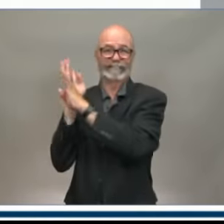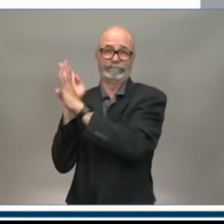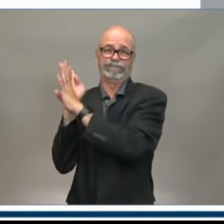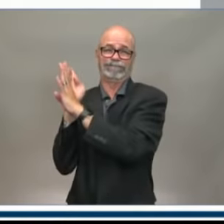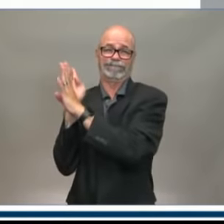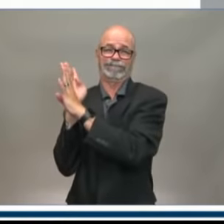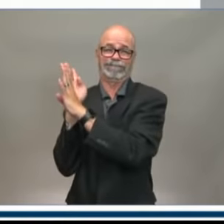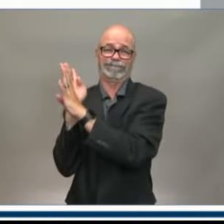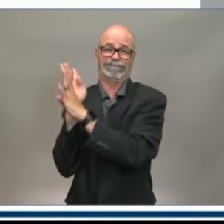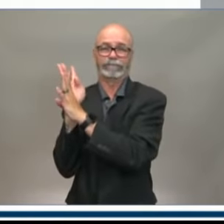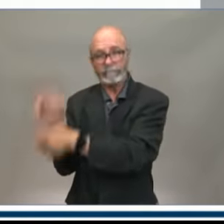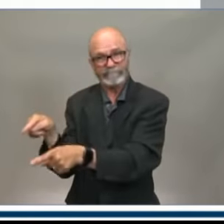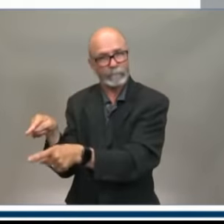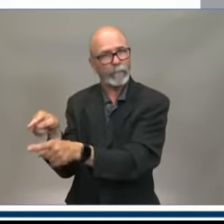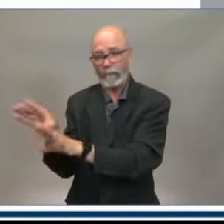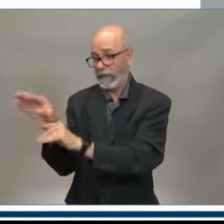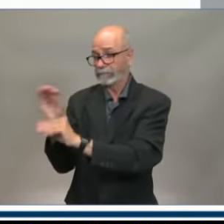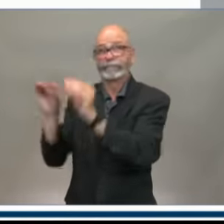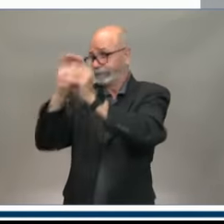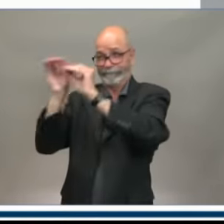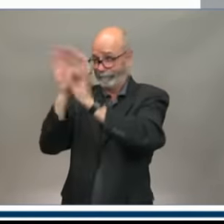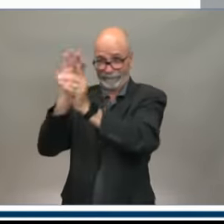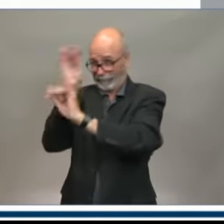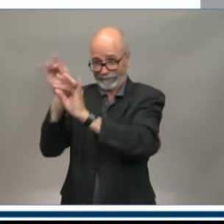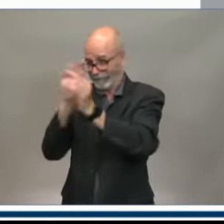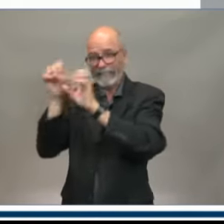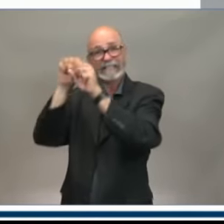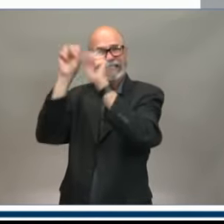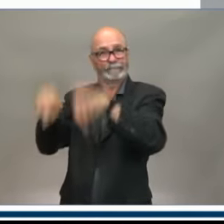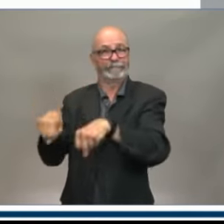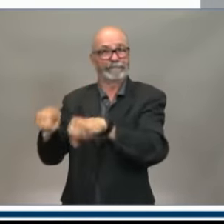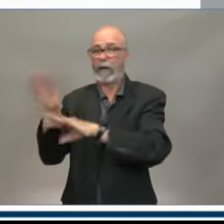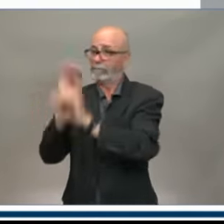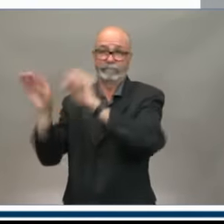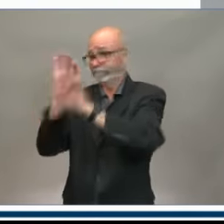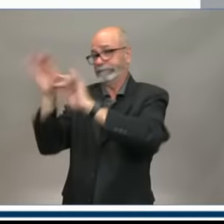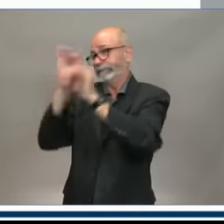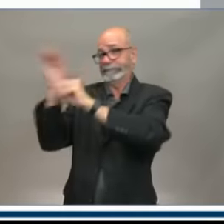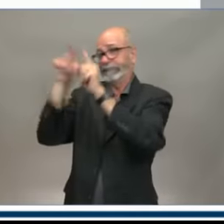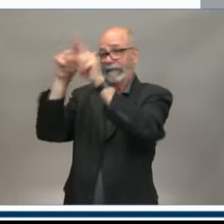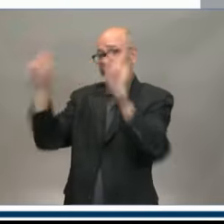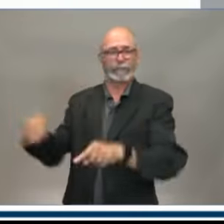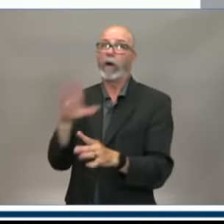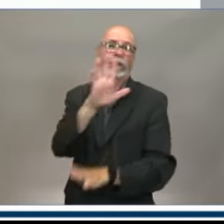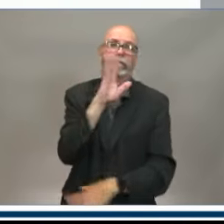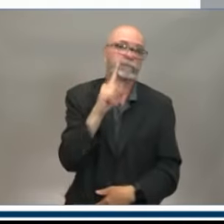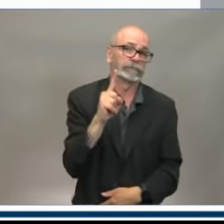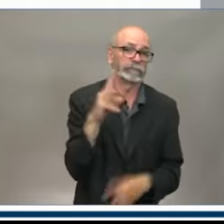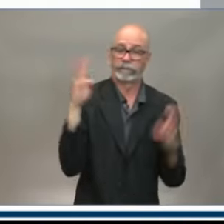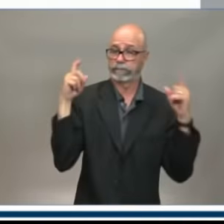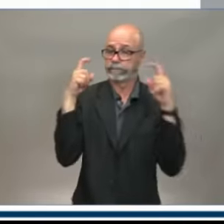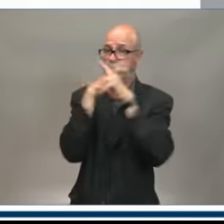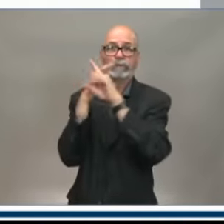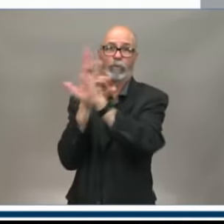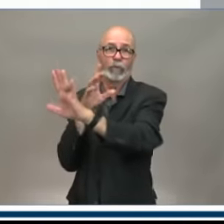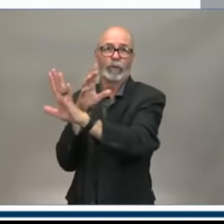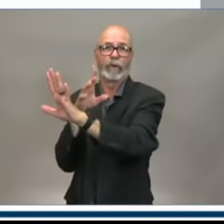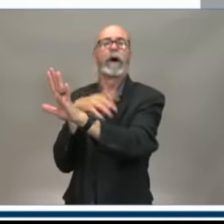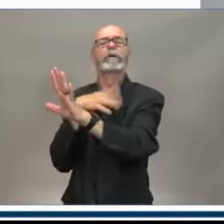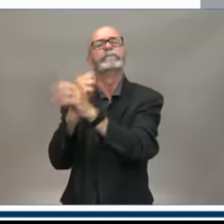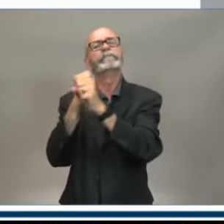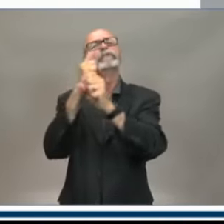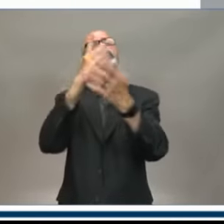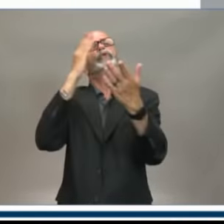different systems. That's very complex. But the long-term objective is to create a single kind